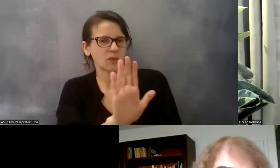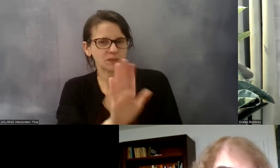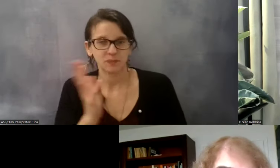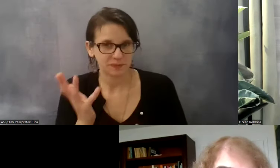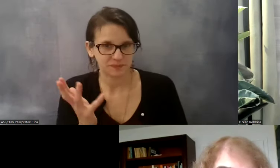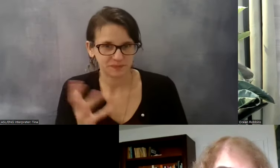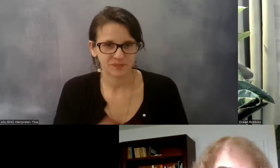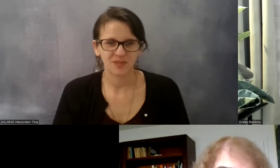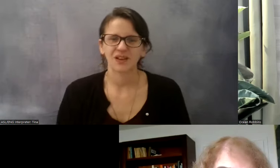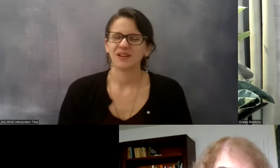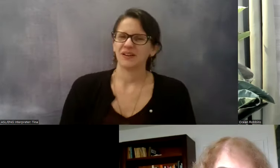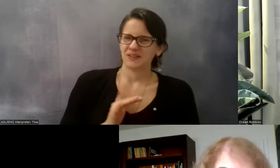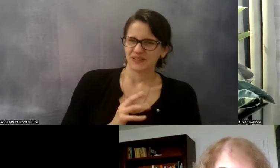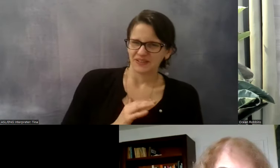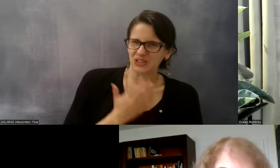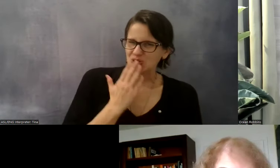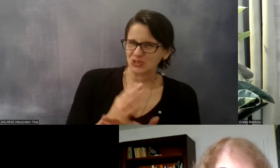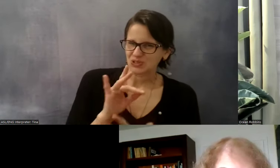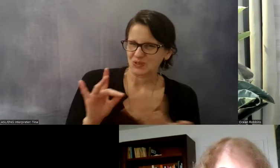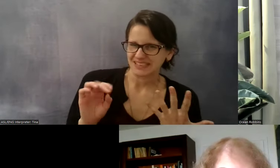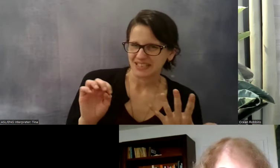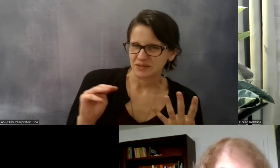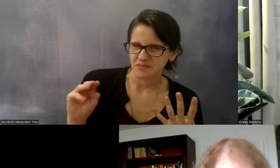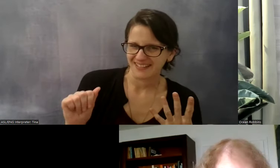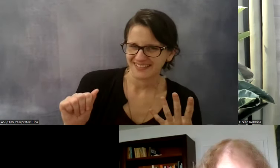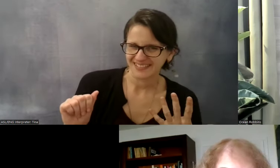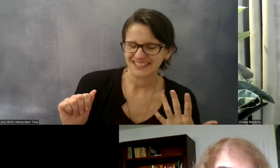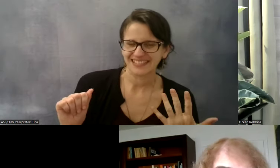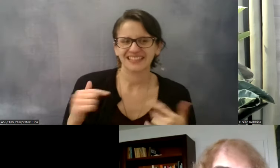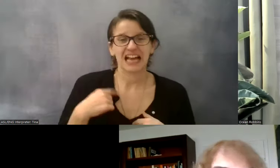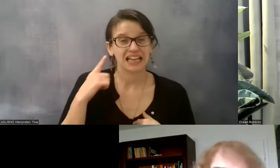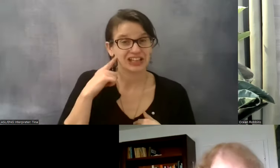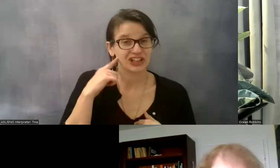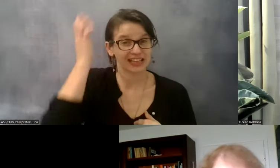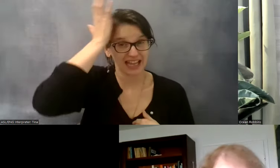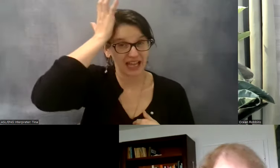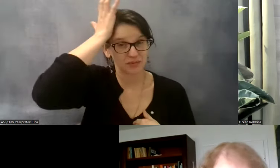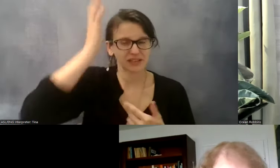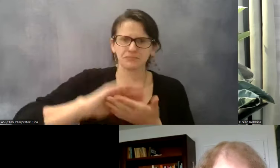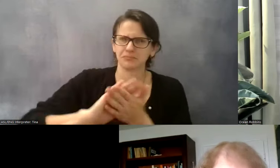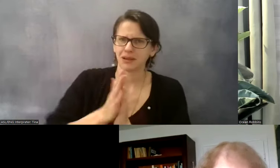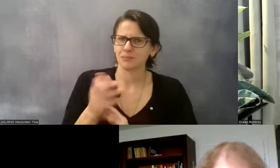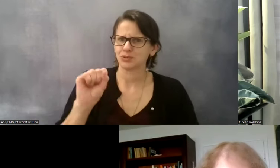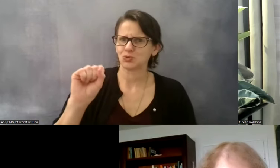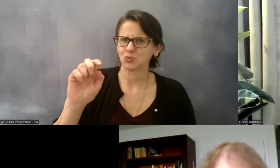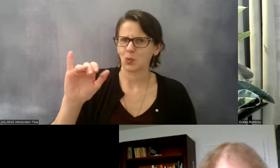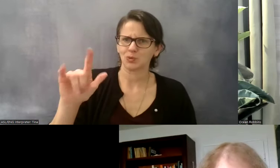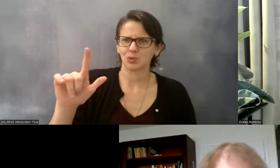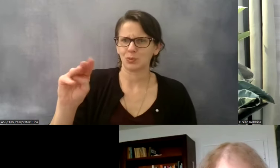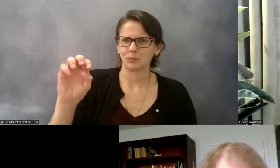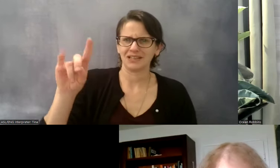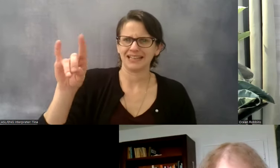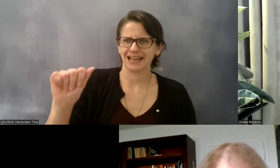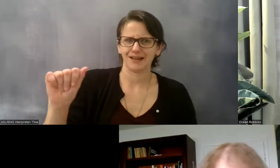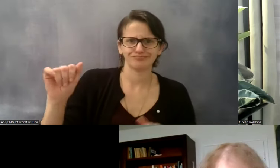Awesome. Good choice, Emma. I hear cabbage is becoming like a social media sensation. It's like a trending word